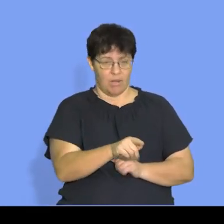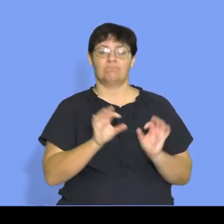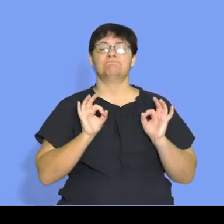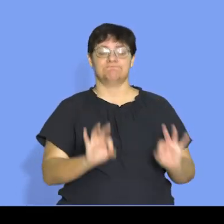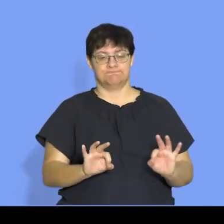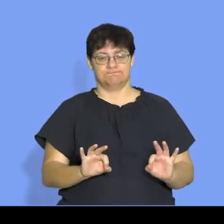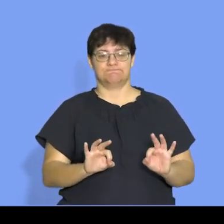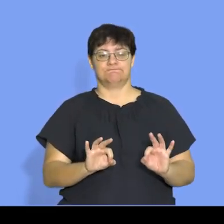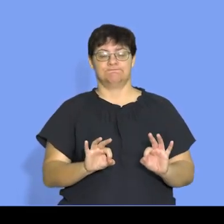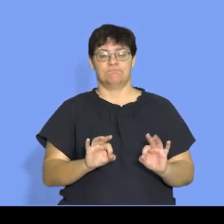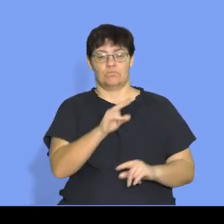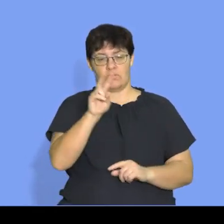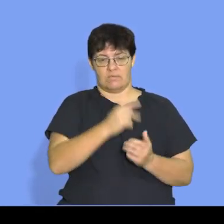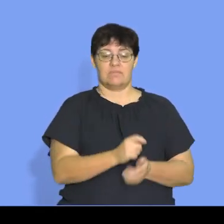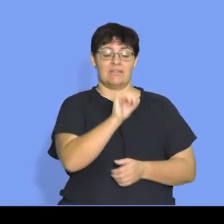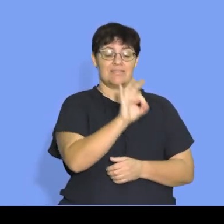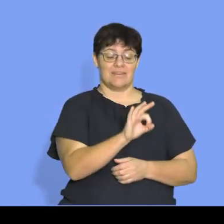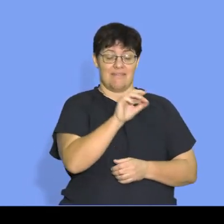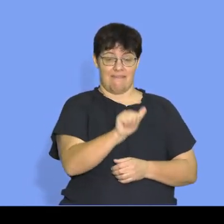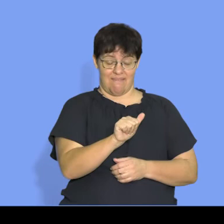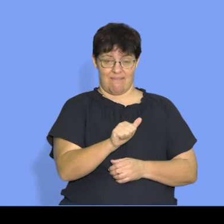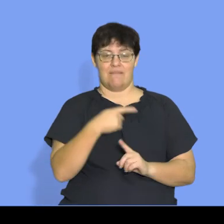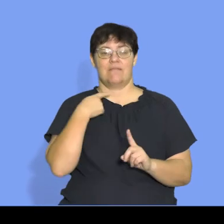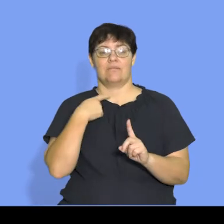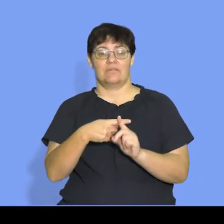be 3a plus 5,